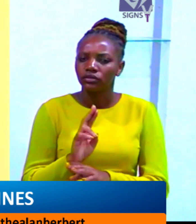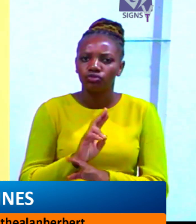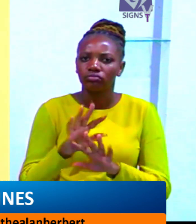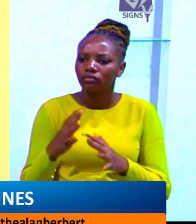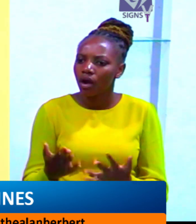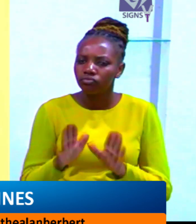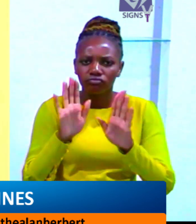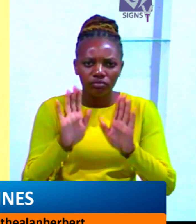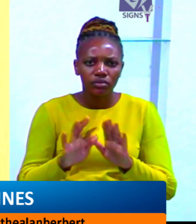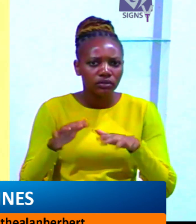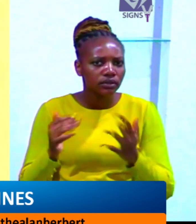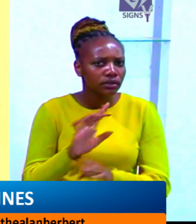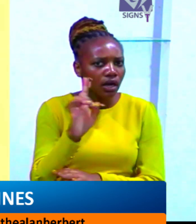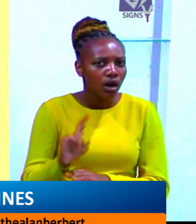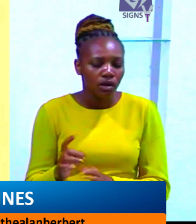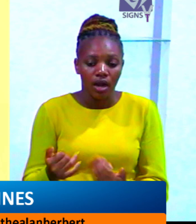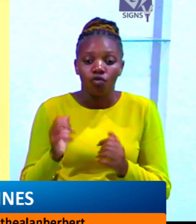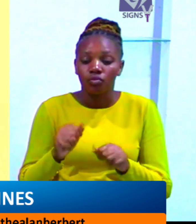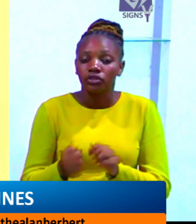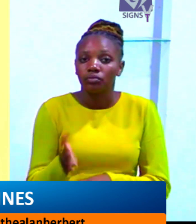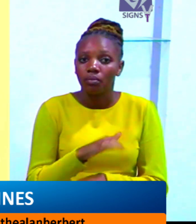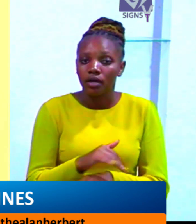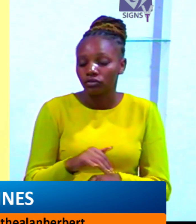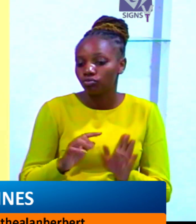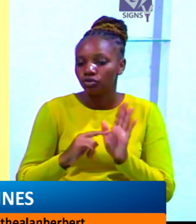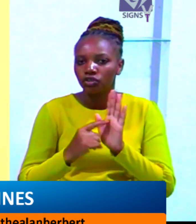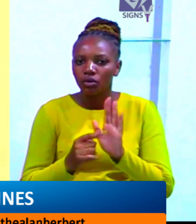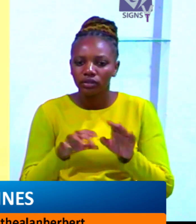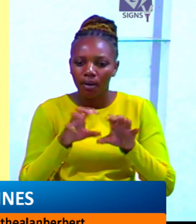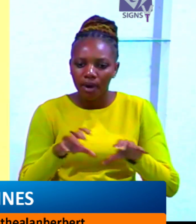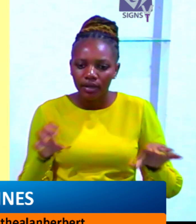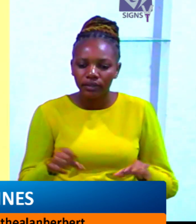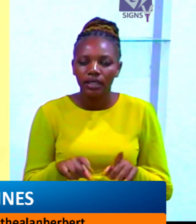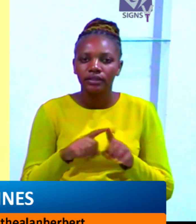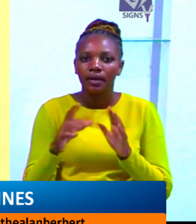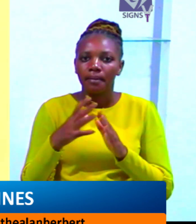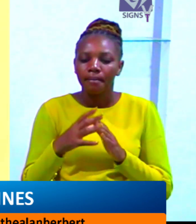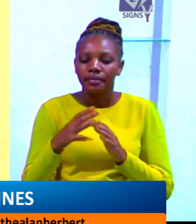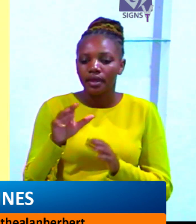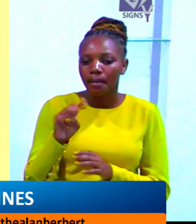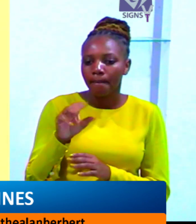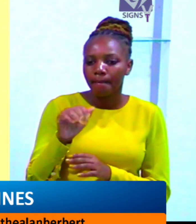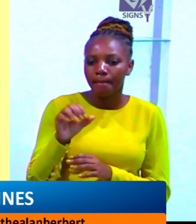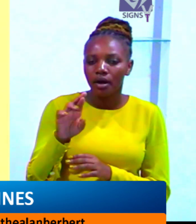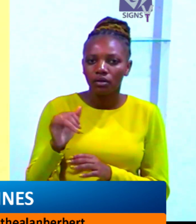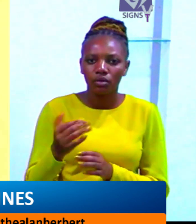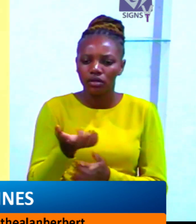Is it time to go back to spot market? Is the dollar market, the macroeconomics